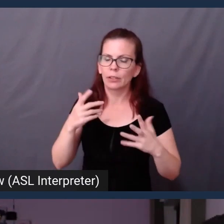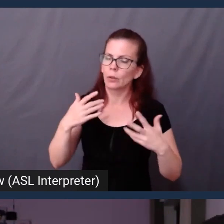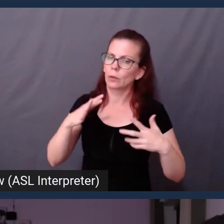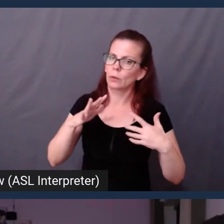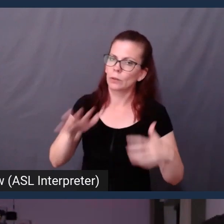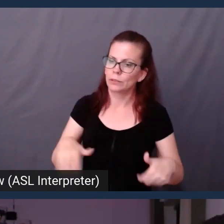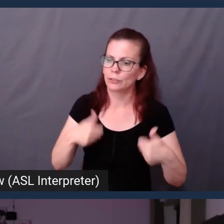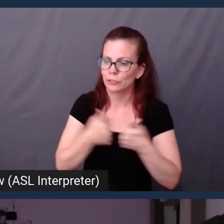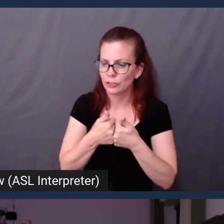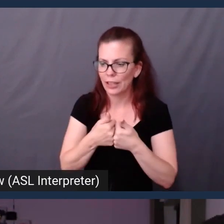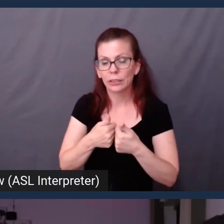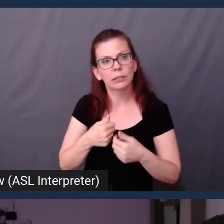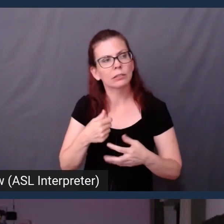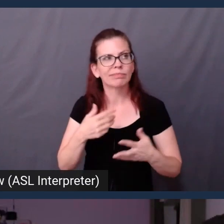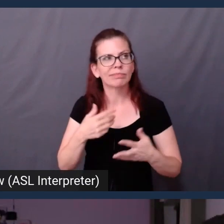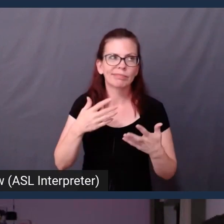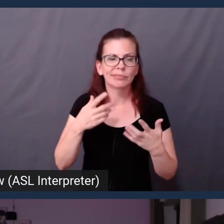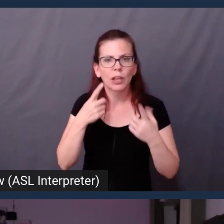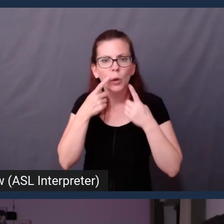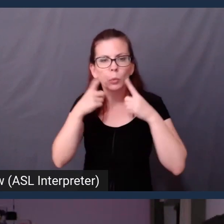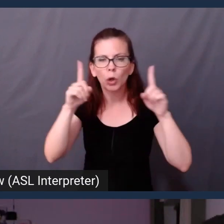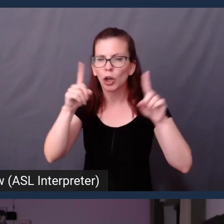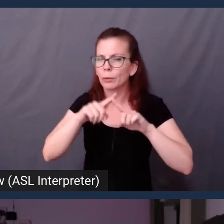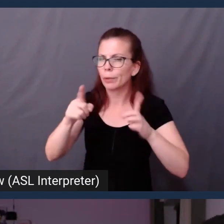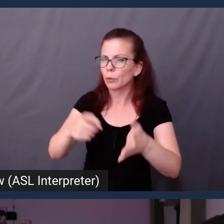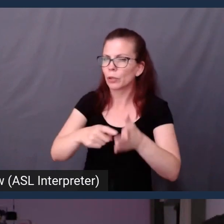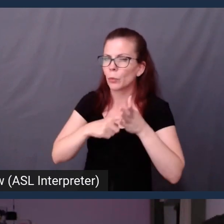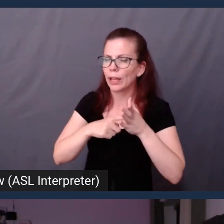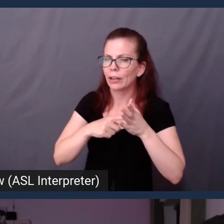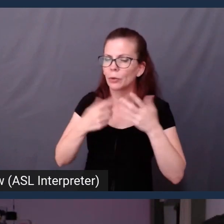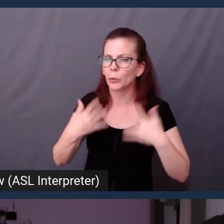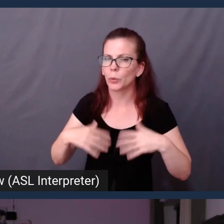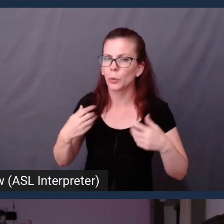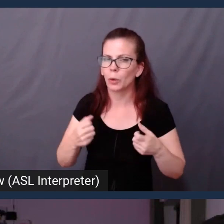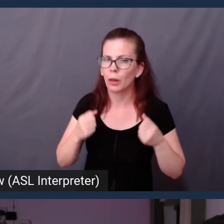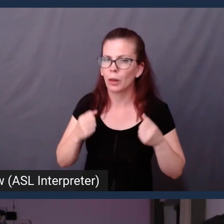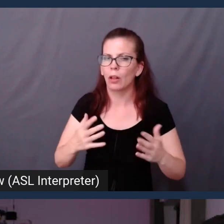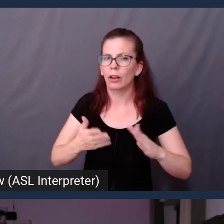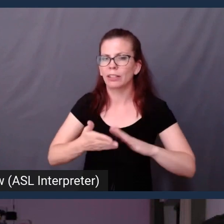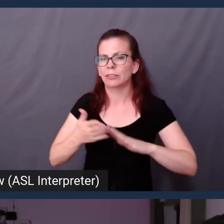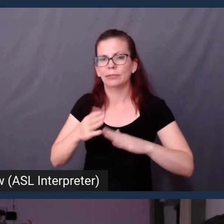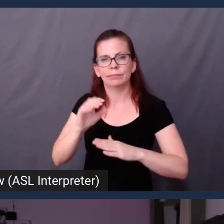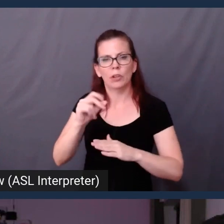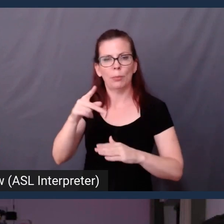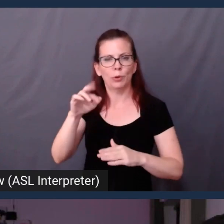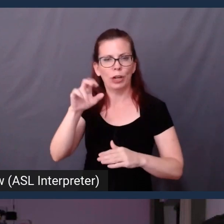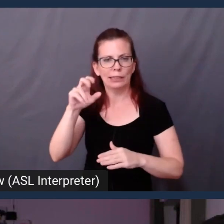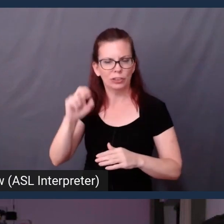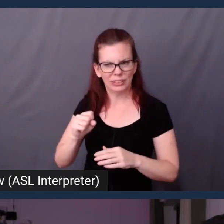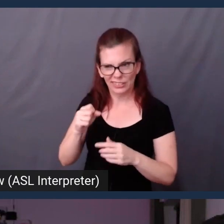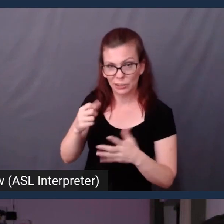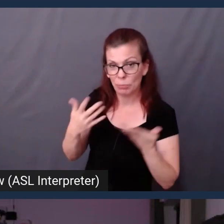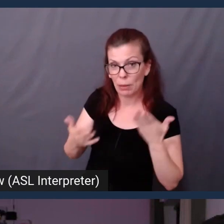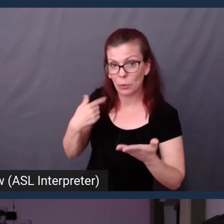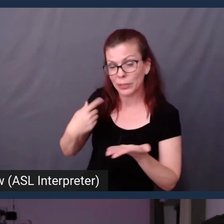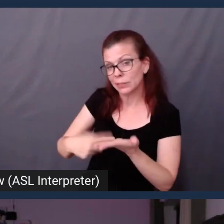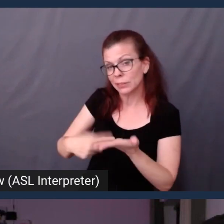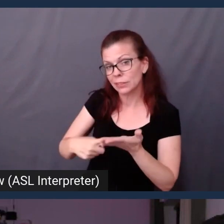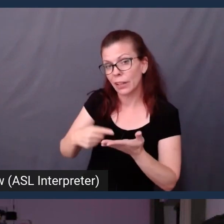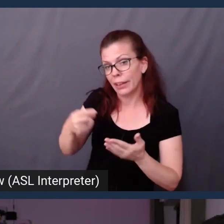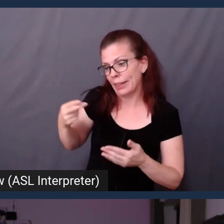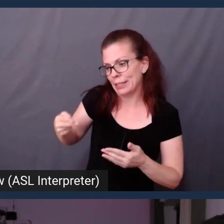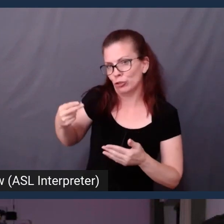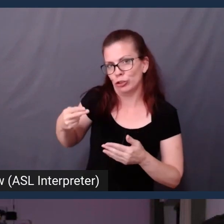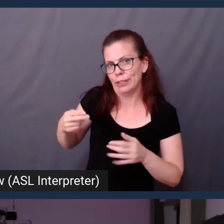And it worked, but it required an incredible amount of operations. So maybe you can talk a little bit about the history of the scaling and how things have